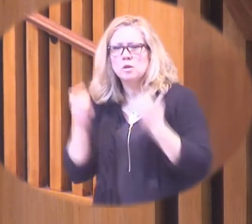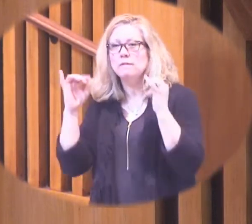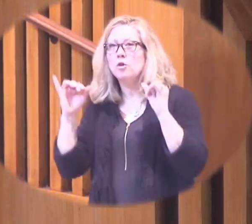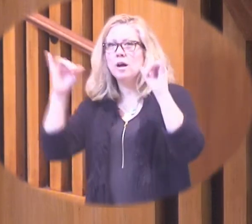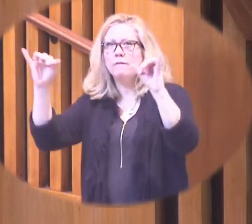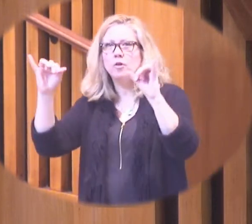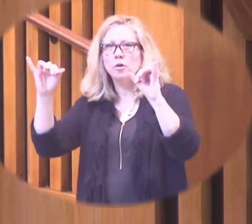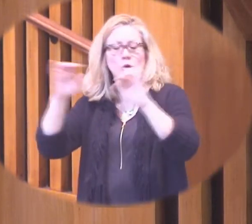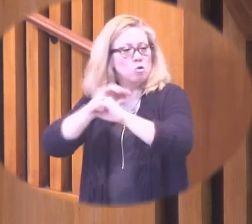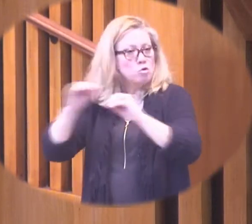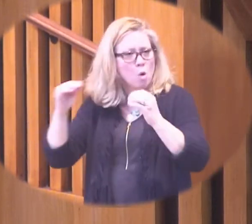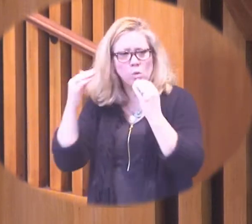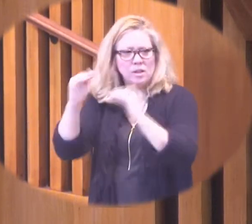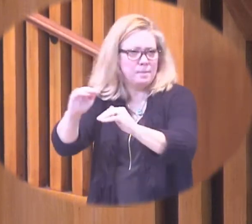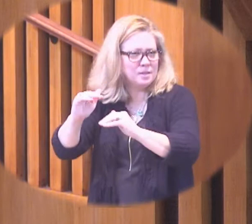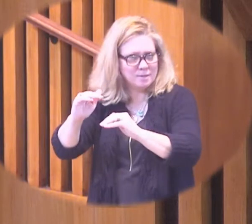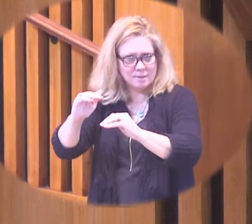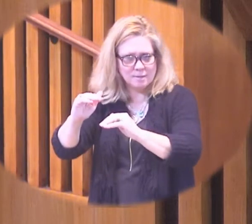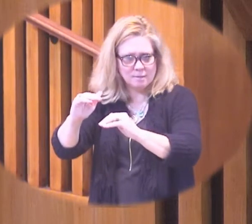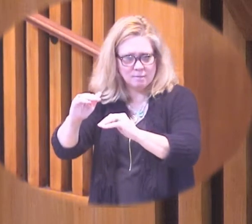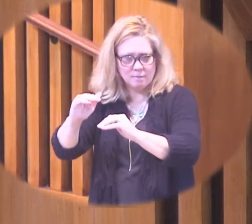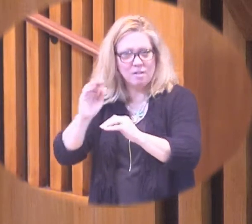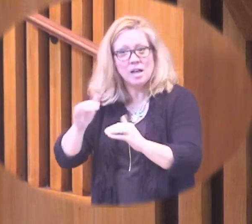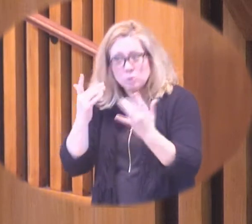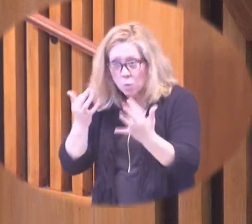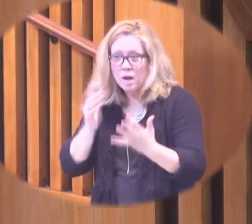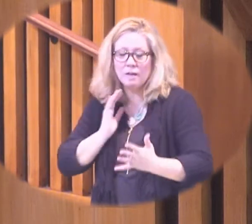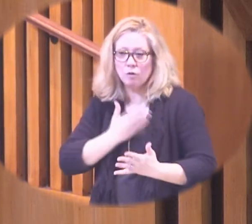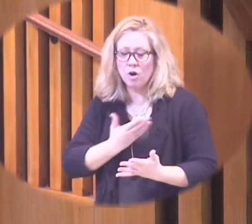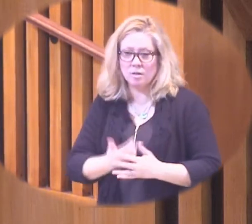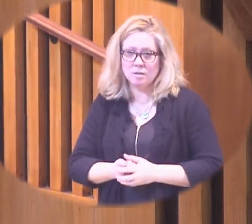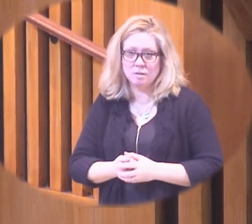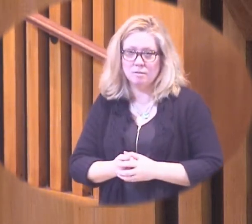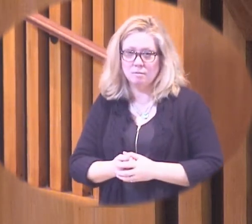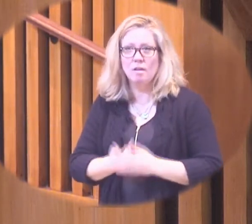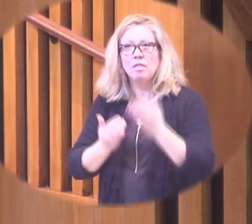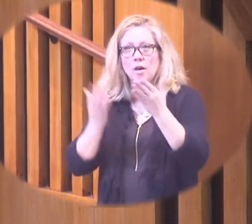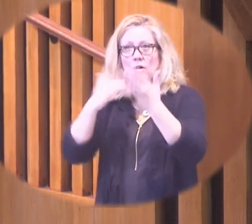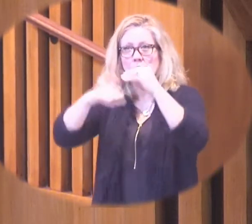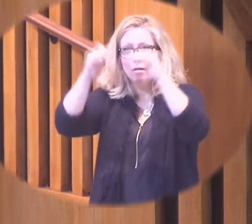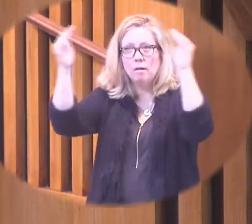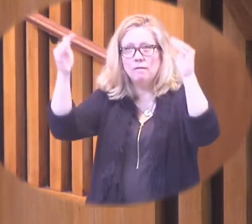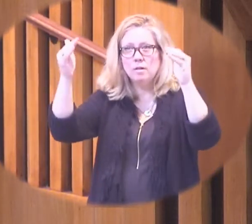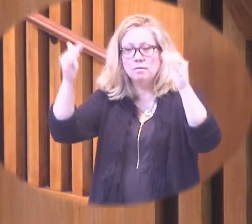that awaits us all in God's eternity.